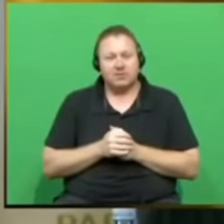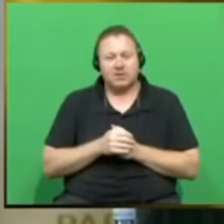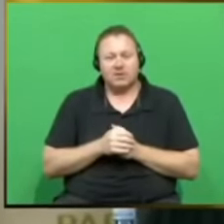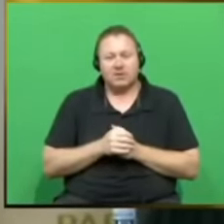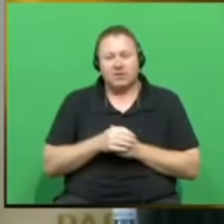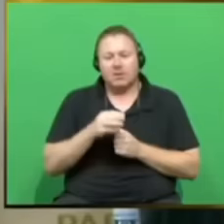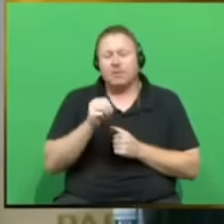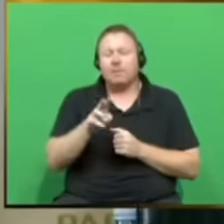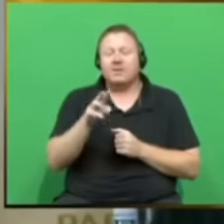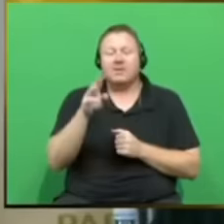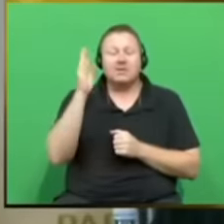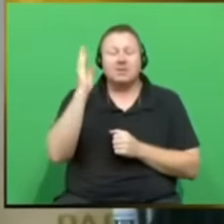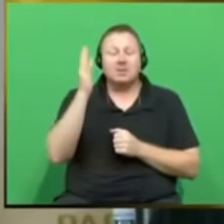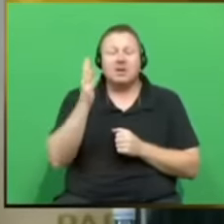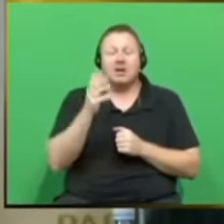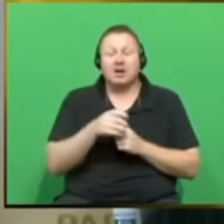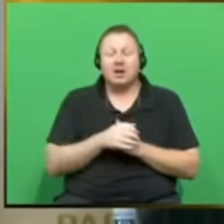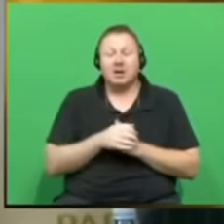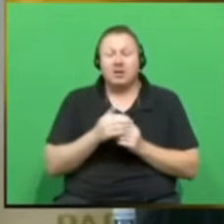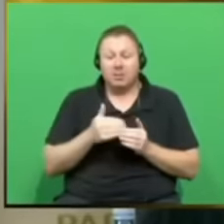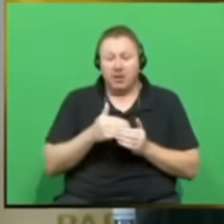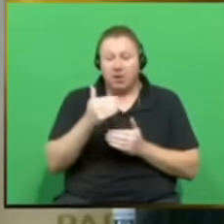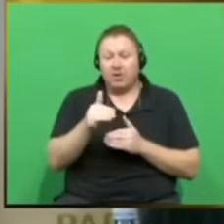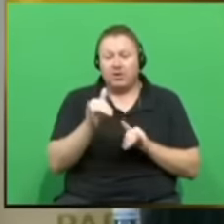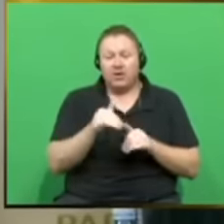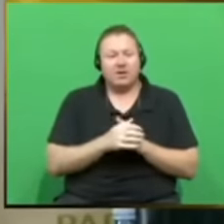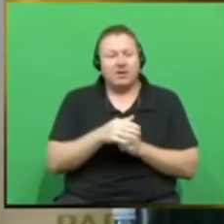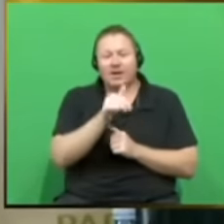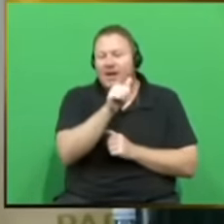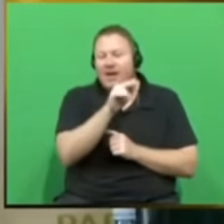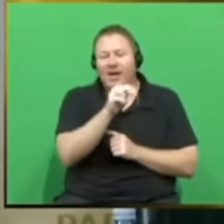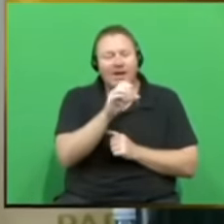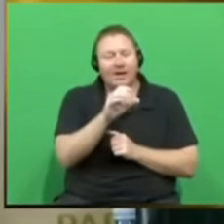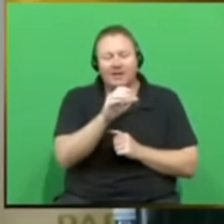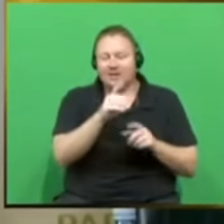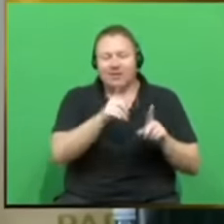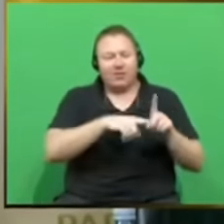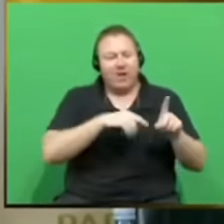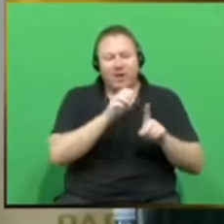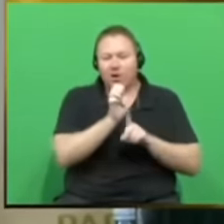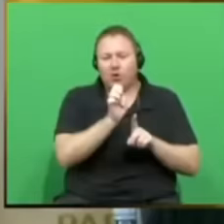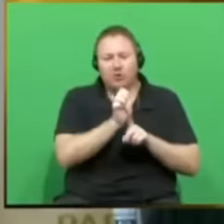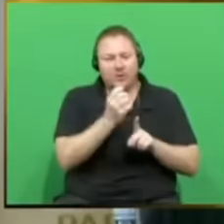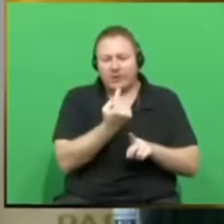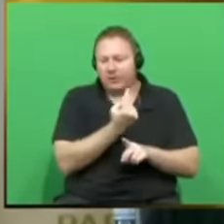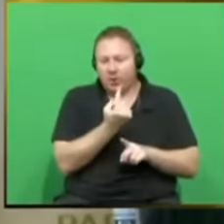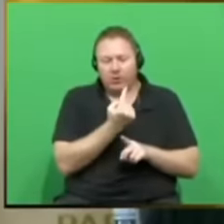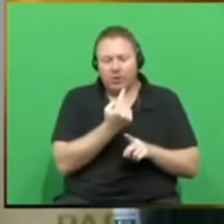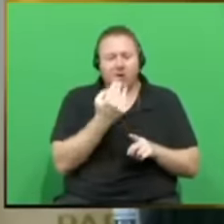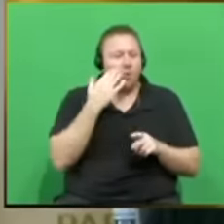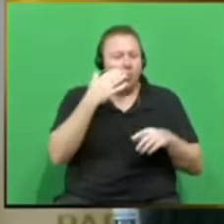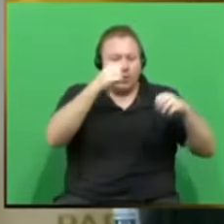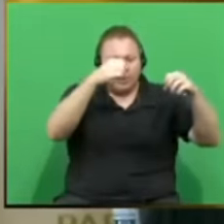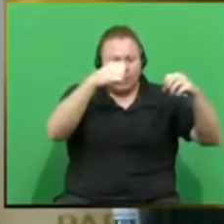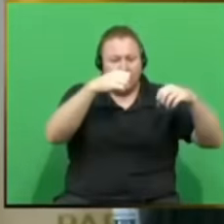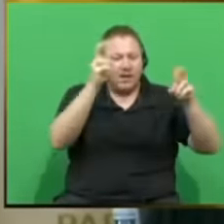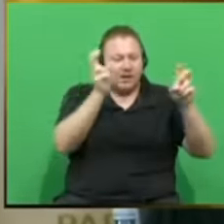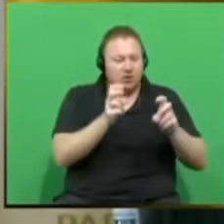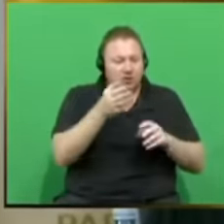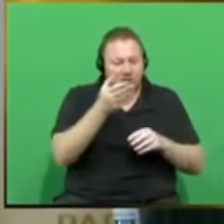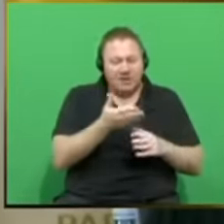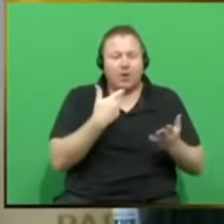it goes further than that. The ANC doesn't just fail entrepreneurs when it can't provide power or an operational